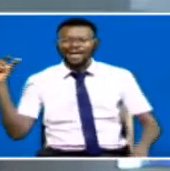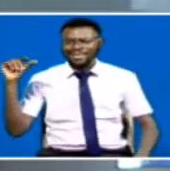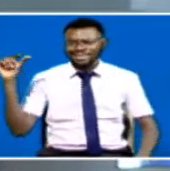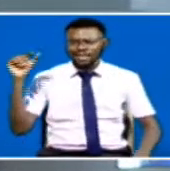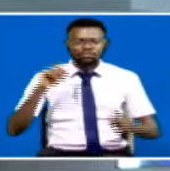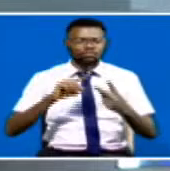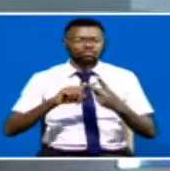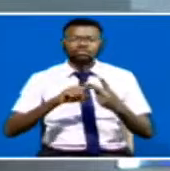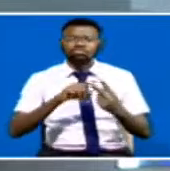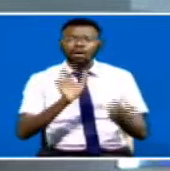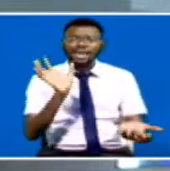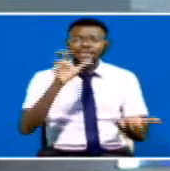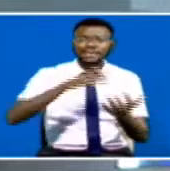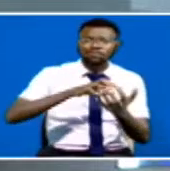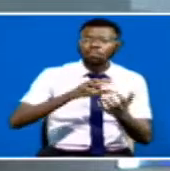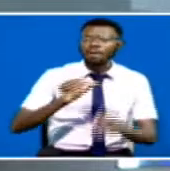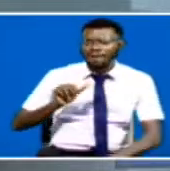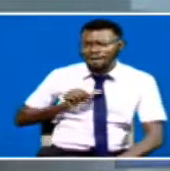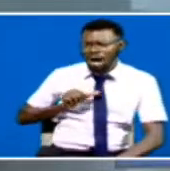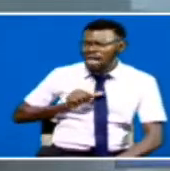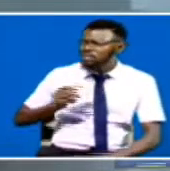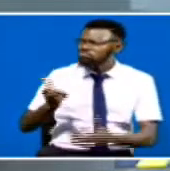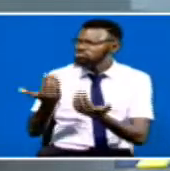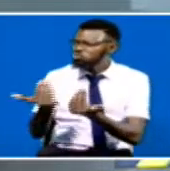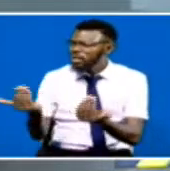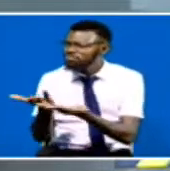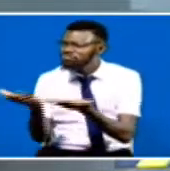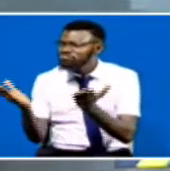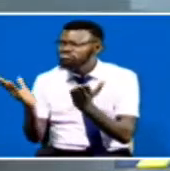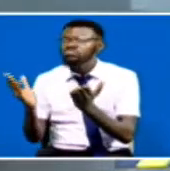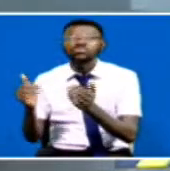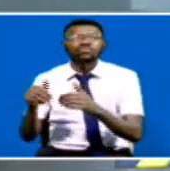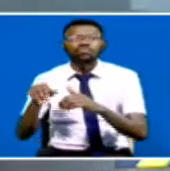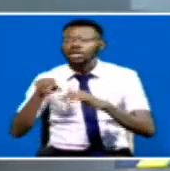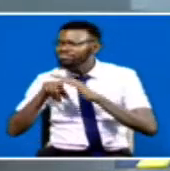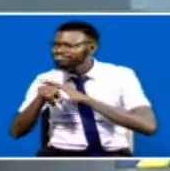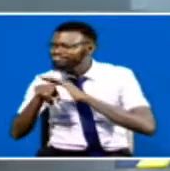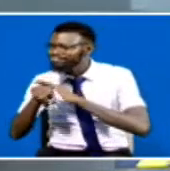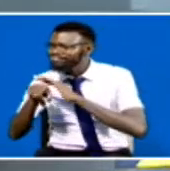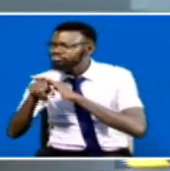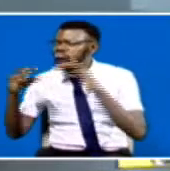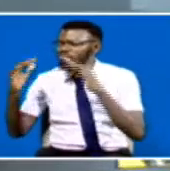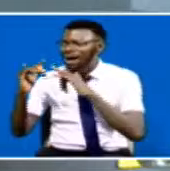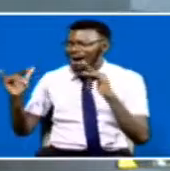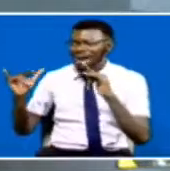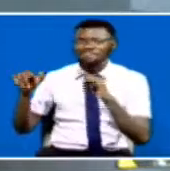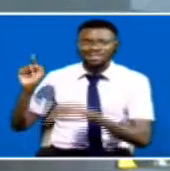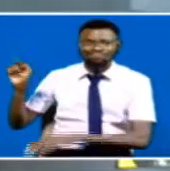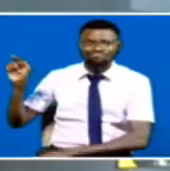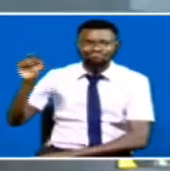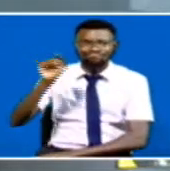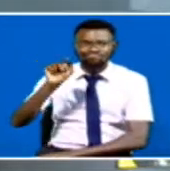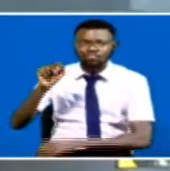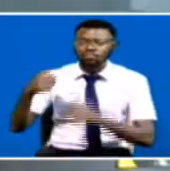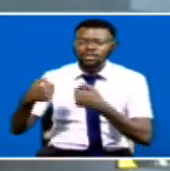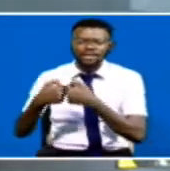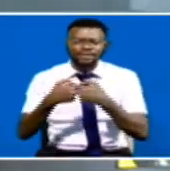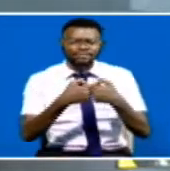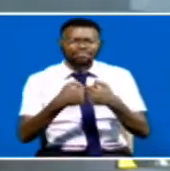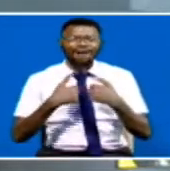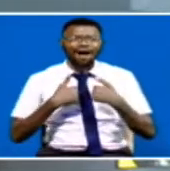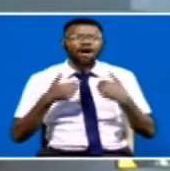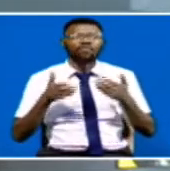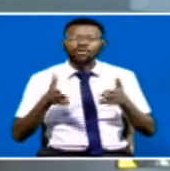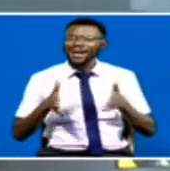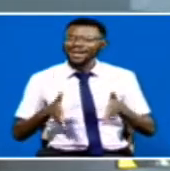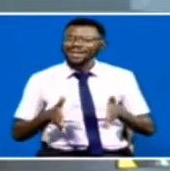River, vulnerable teenage girls sheltered in over 60 IDP camps face challenges related to reproductive health